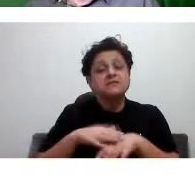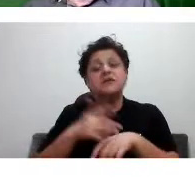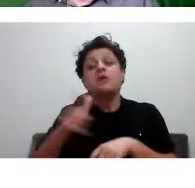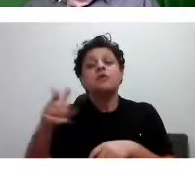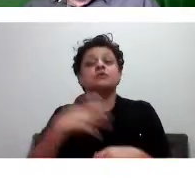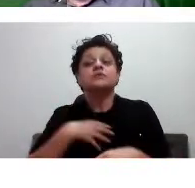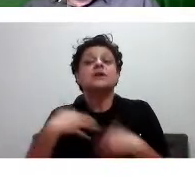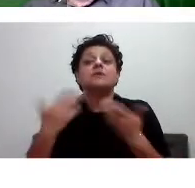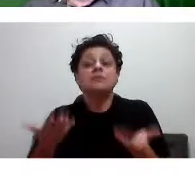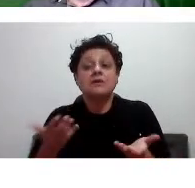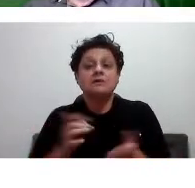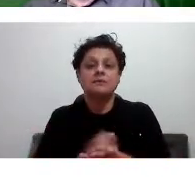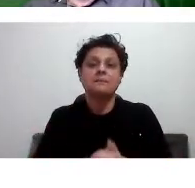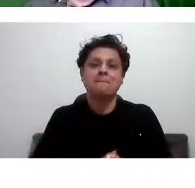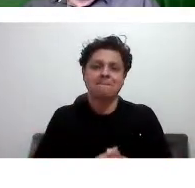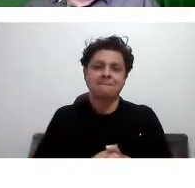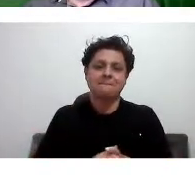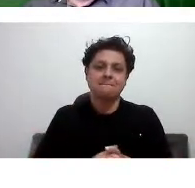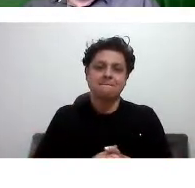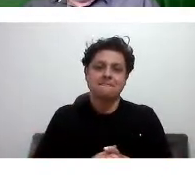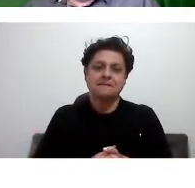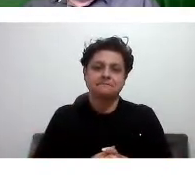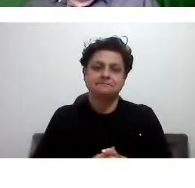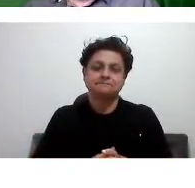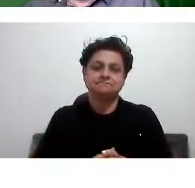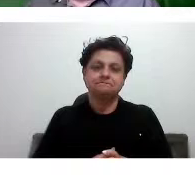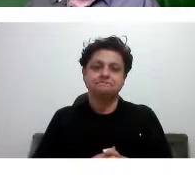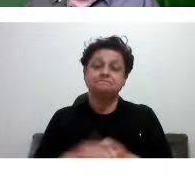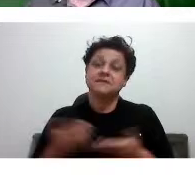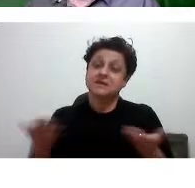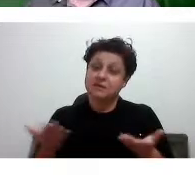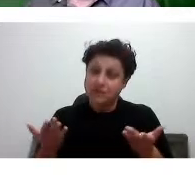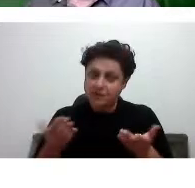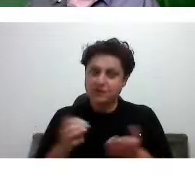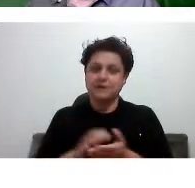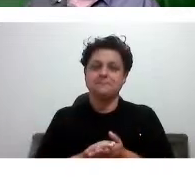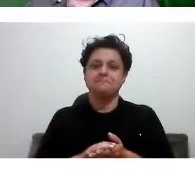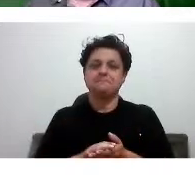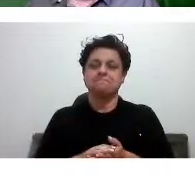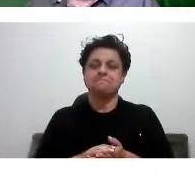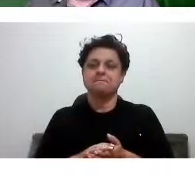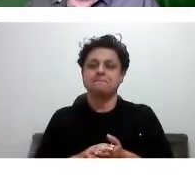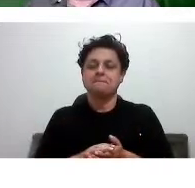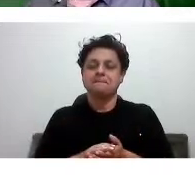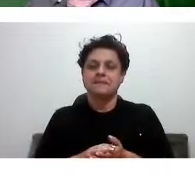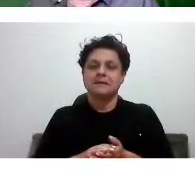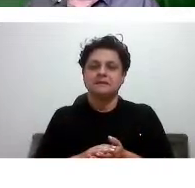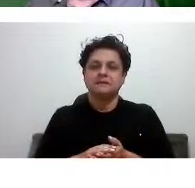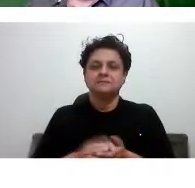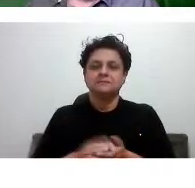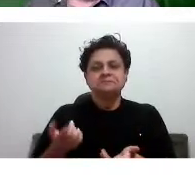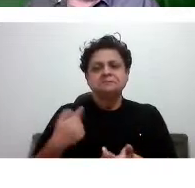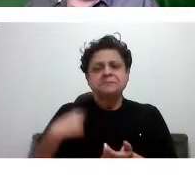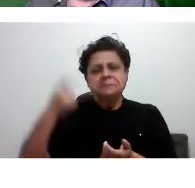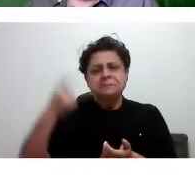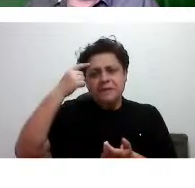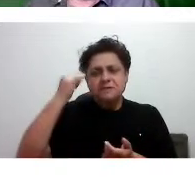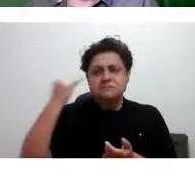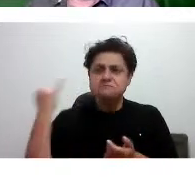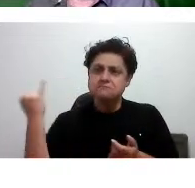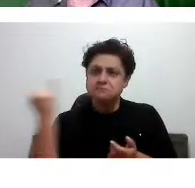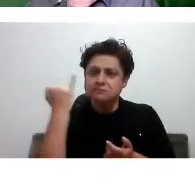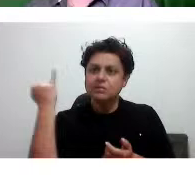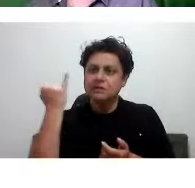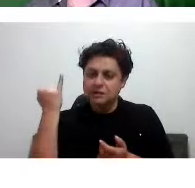And then finally, I think it's very important for all of us as teachers